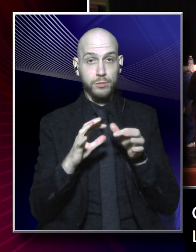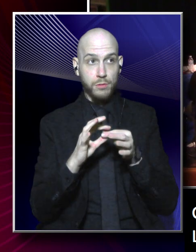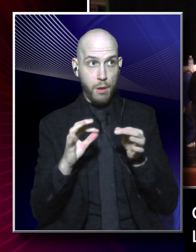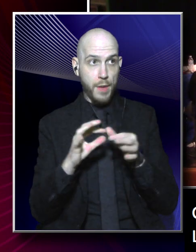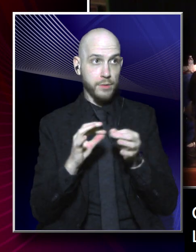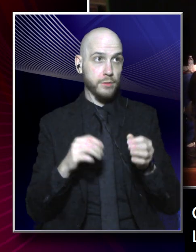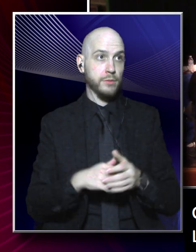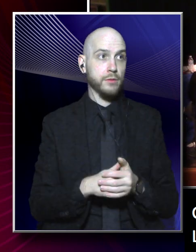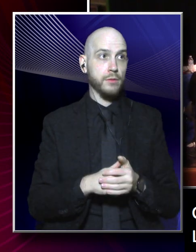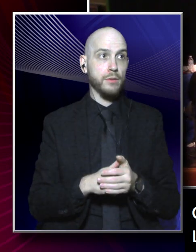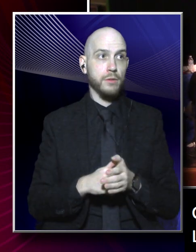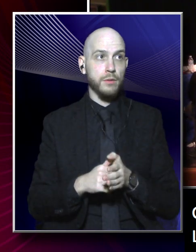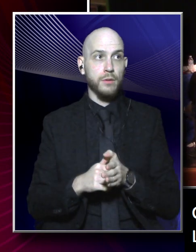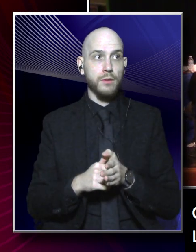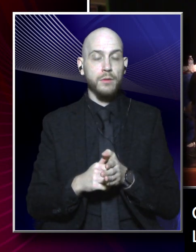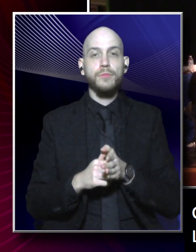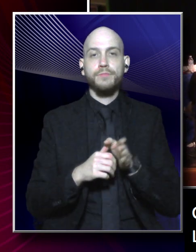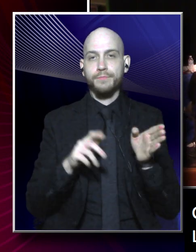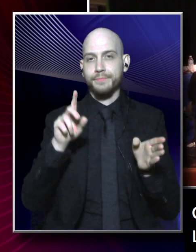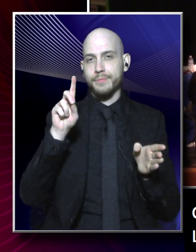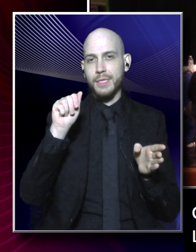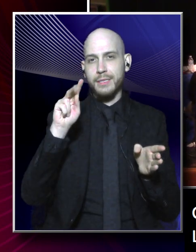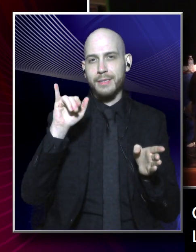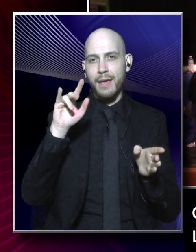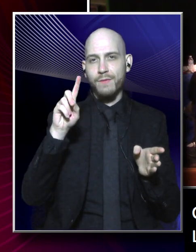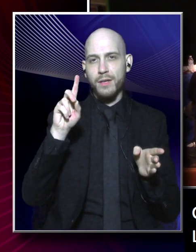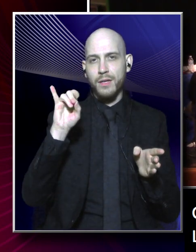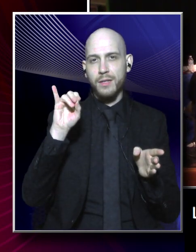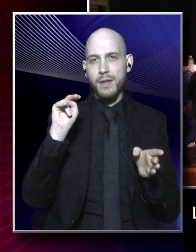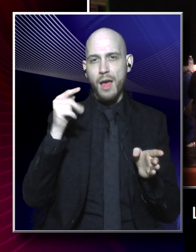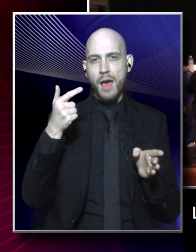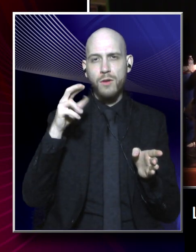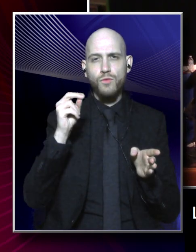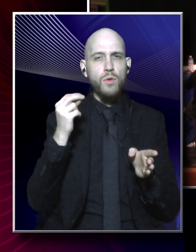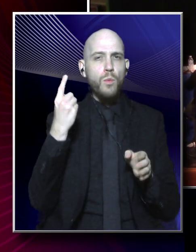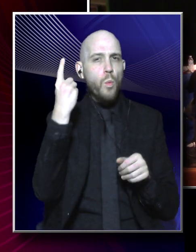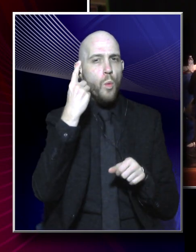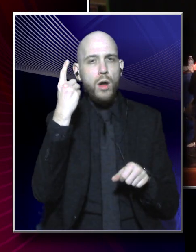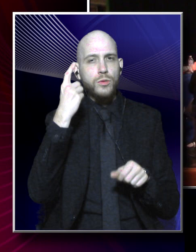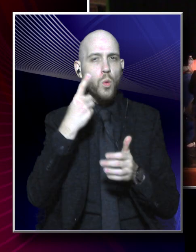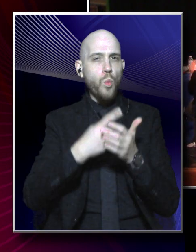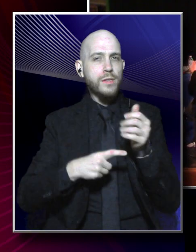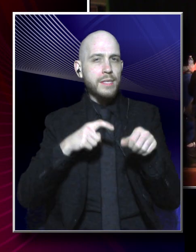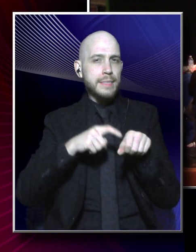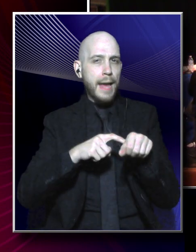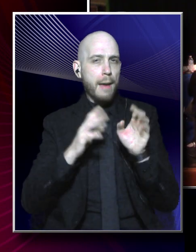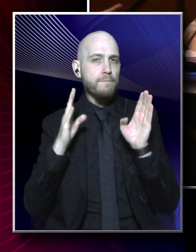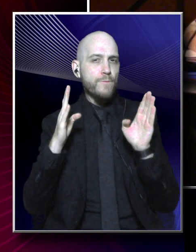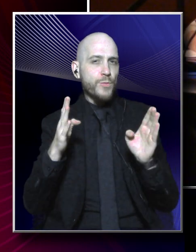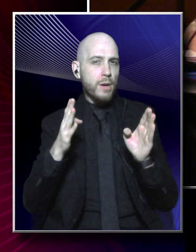Superintendent, this is David. What's the timetable for completion of this study?